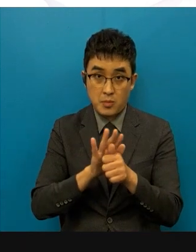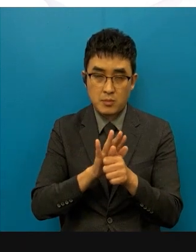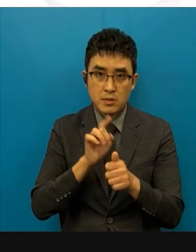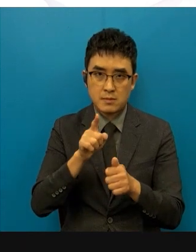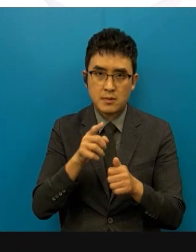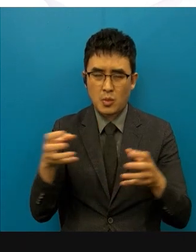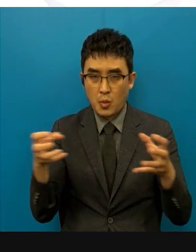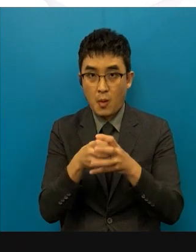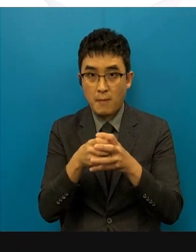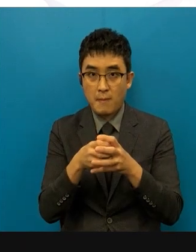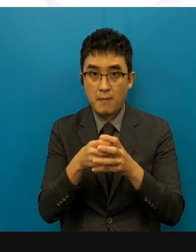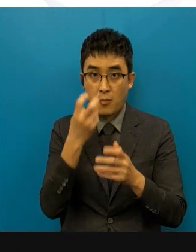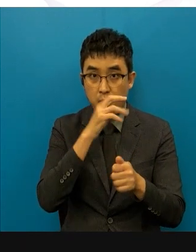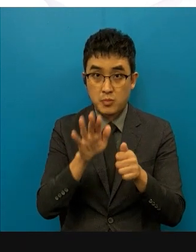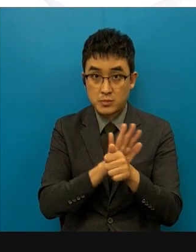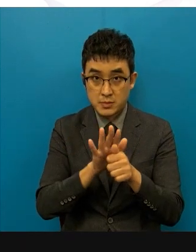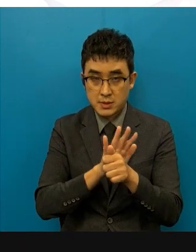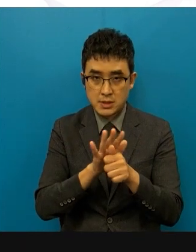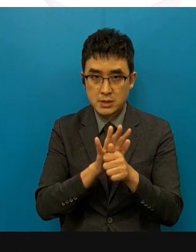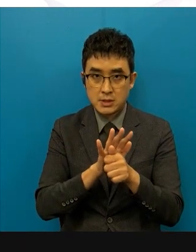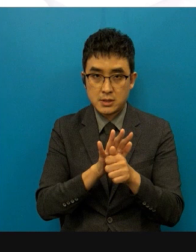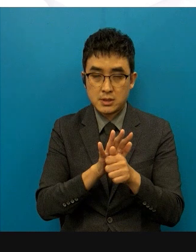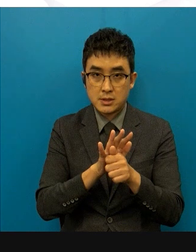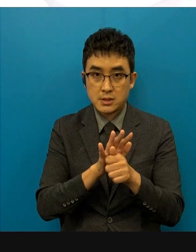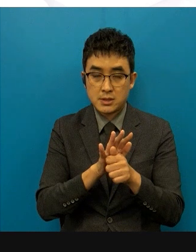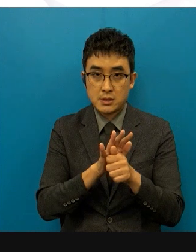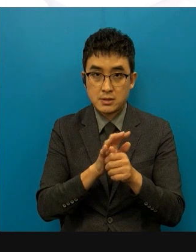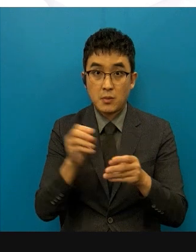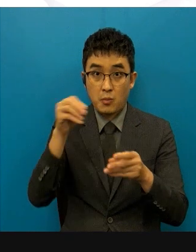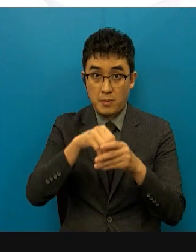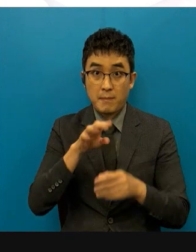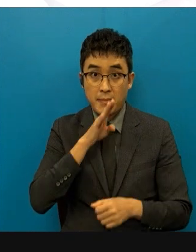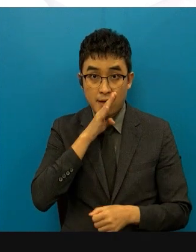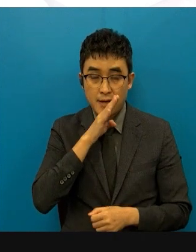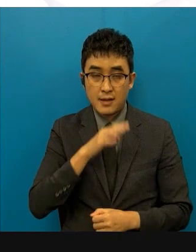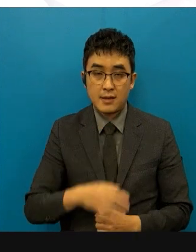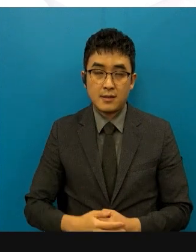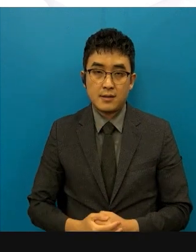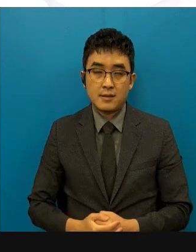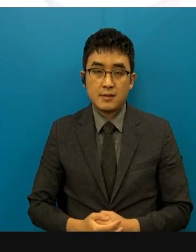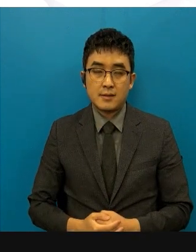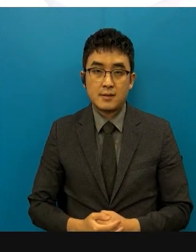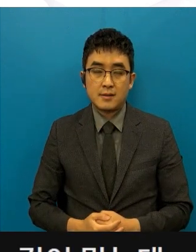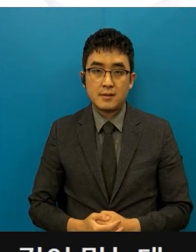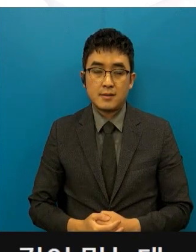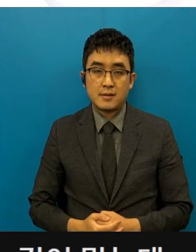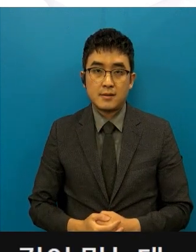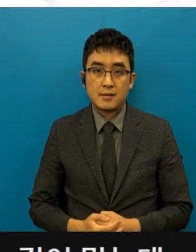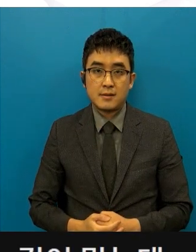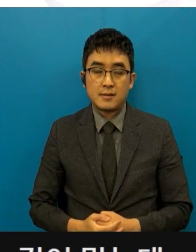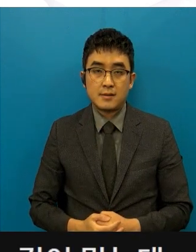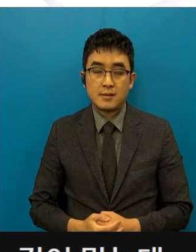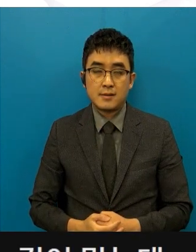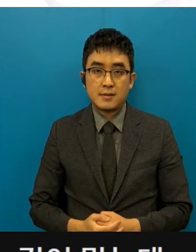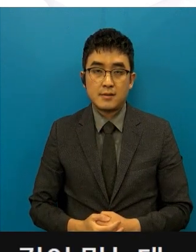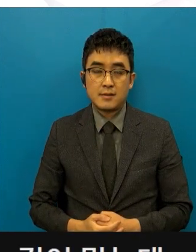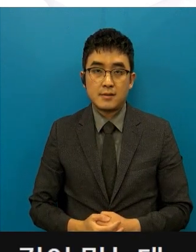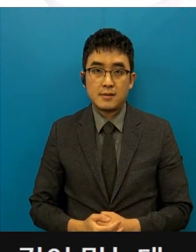it continues to lean to palliative medical care even